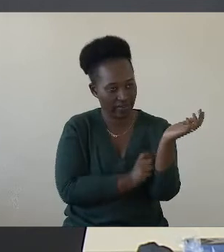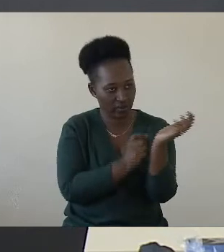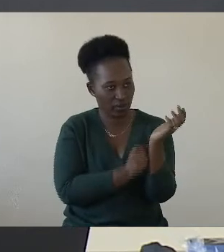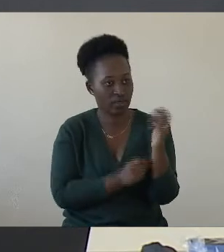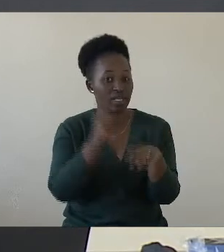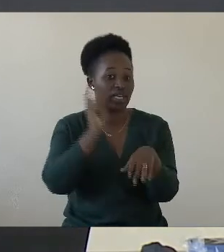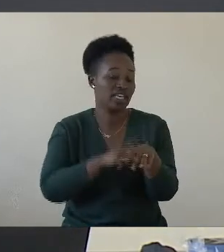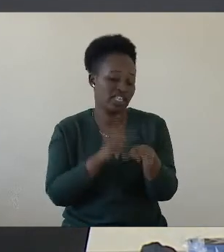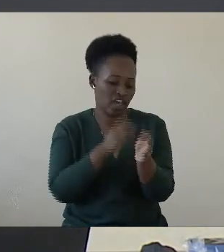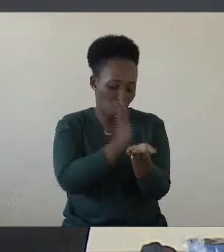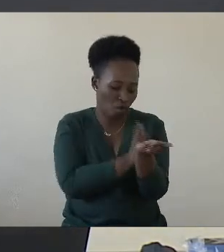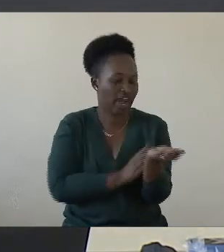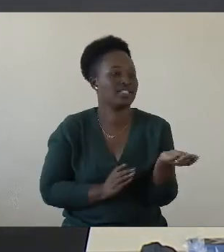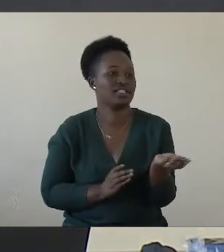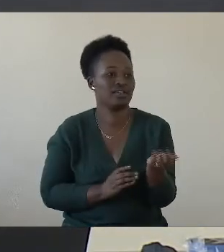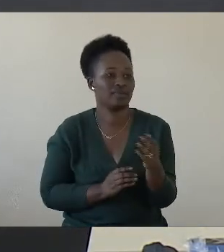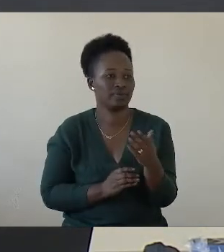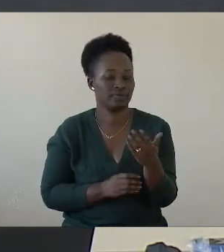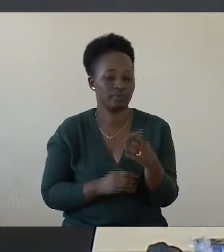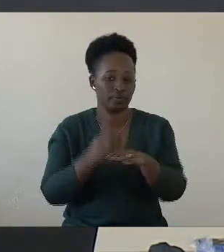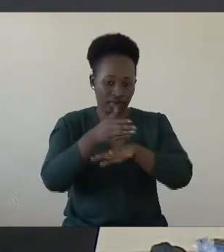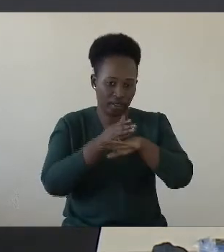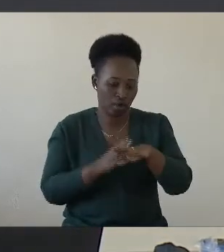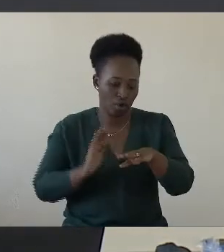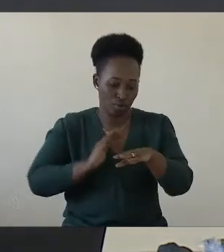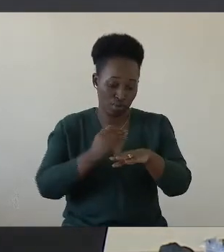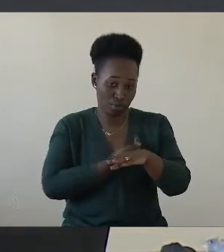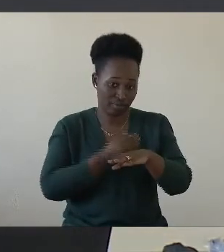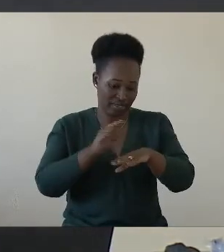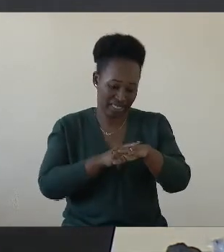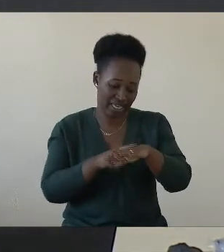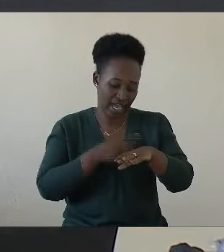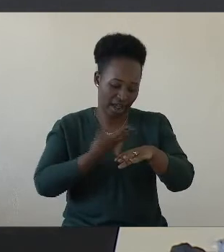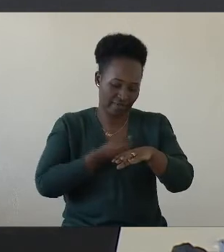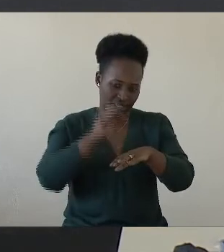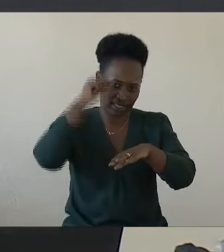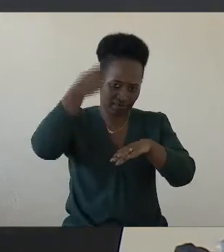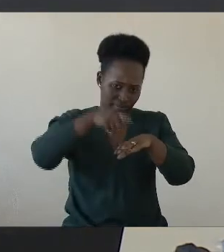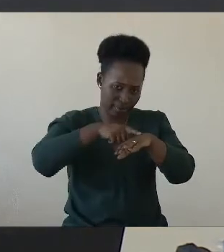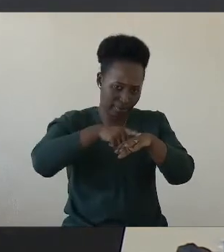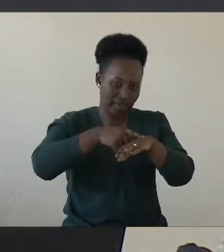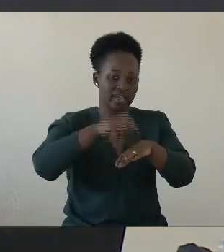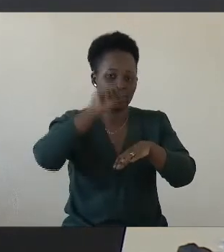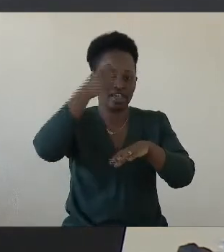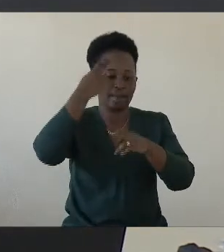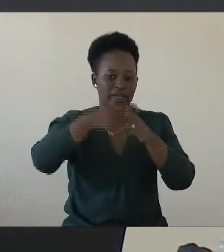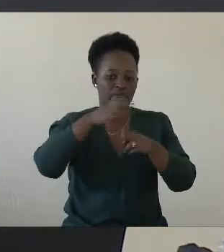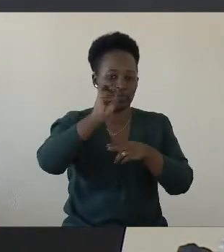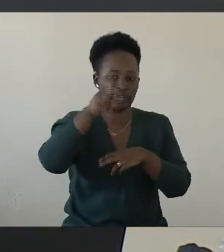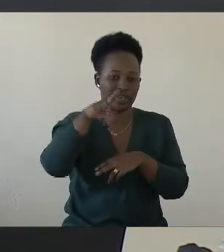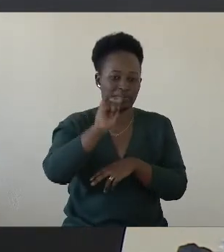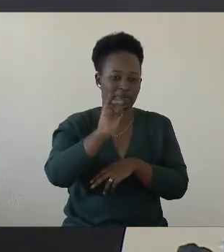doing a dissection, our skin, we have the first layer, which is called epidermis. The second one, which is called the